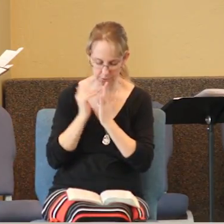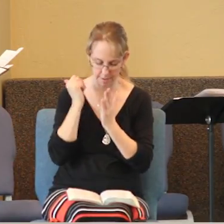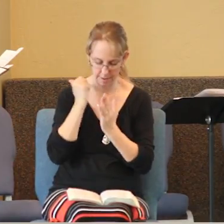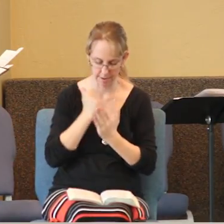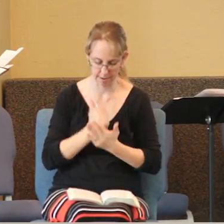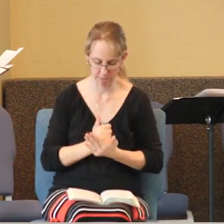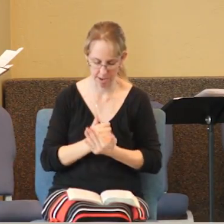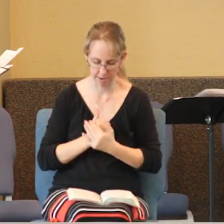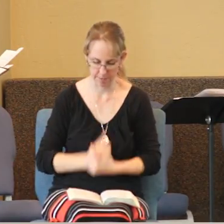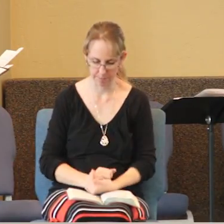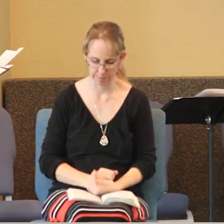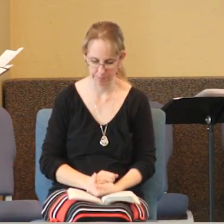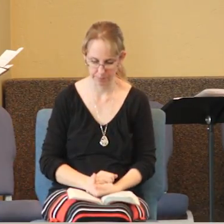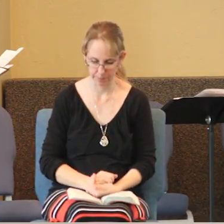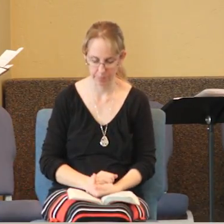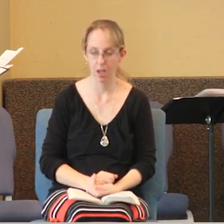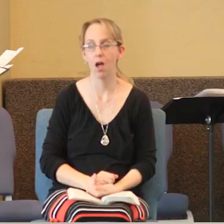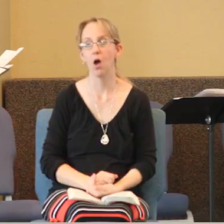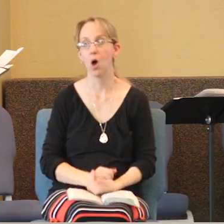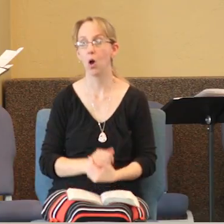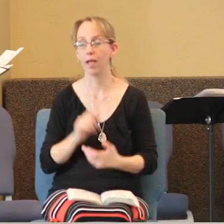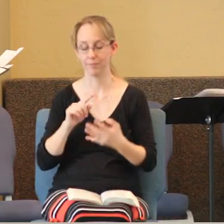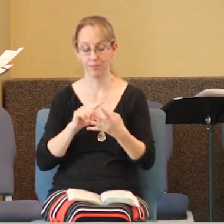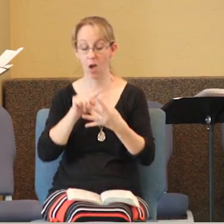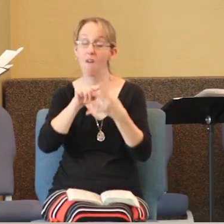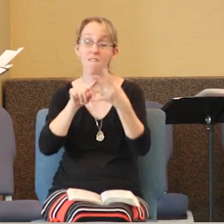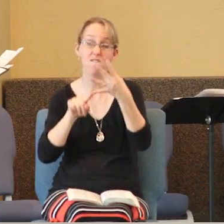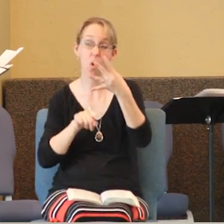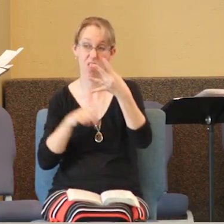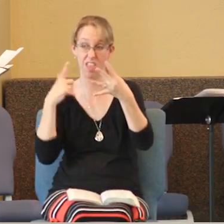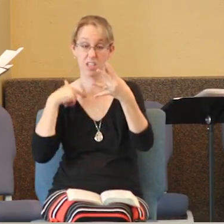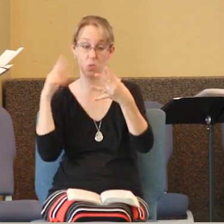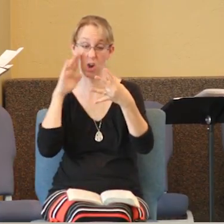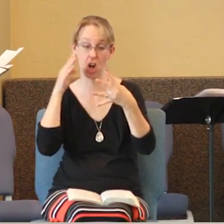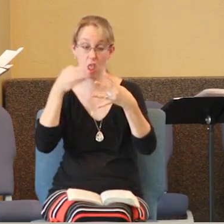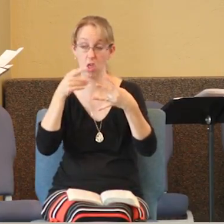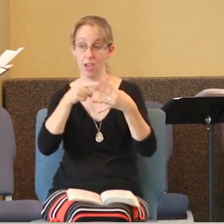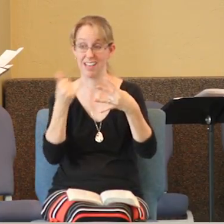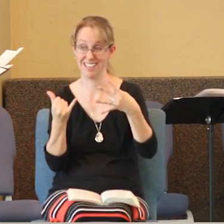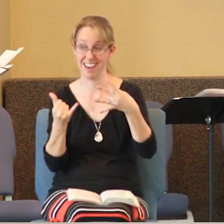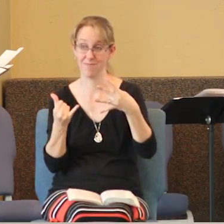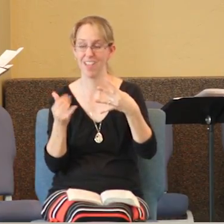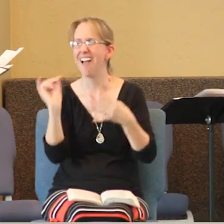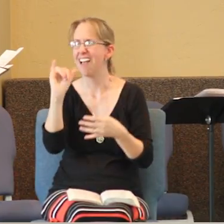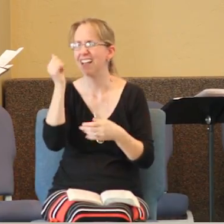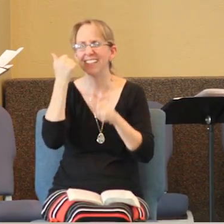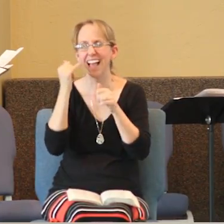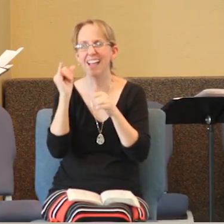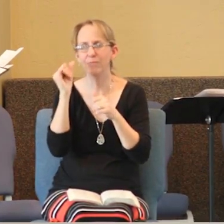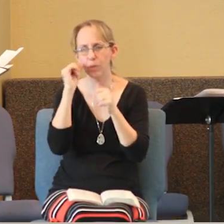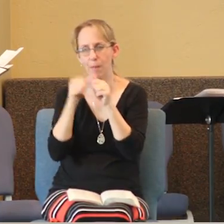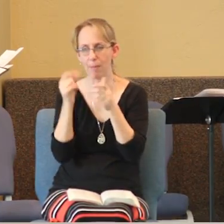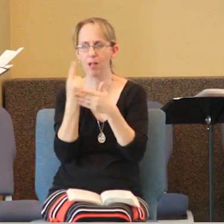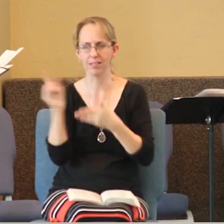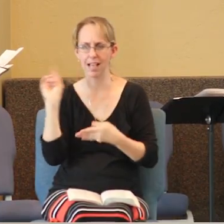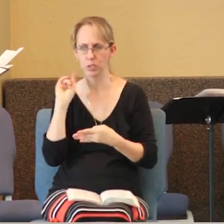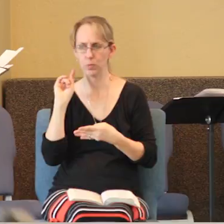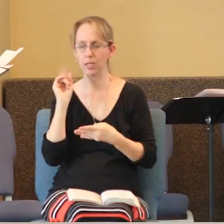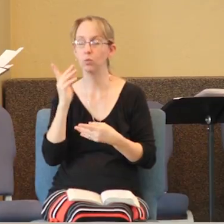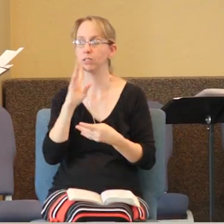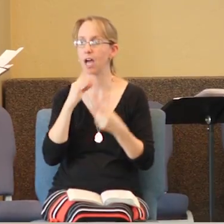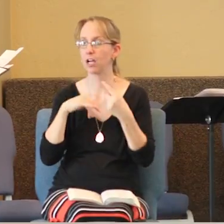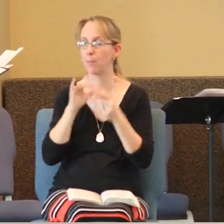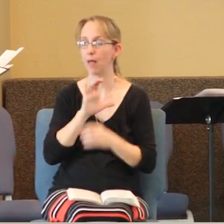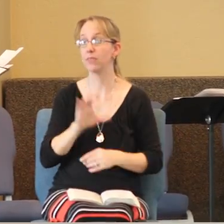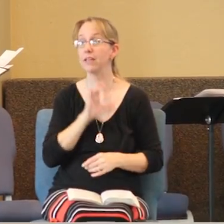In Jesus' name I pray. Amen. We're going to look at four things this morning. Number one, we're going to kind of do what we did last week. I